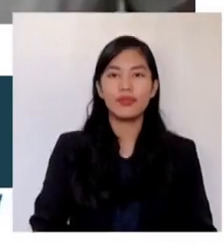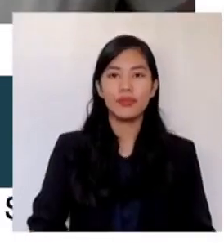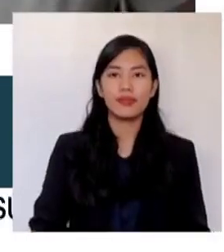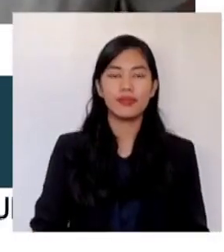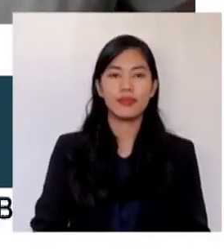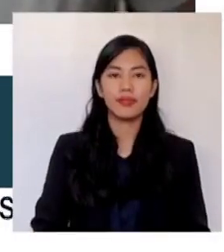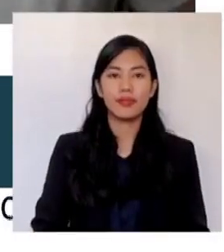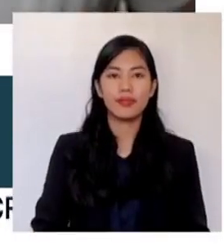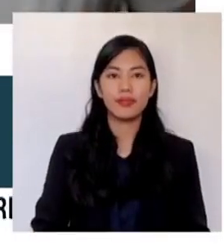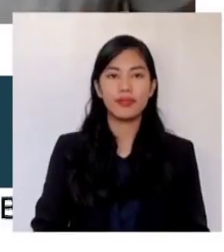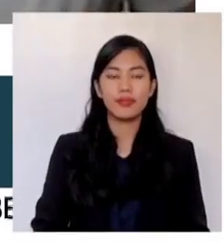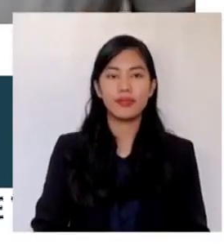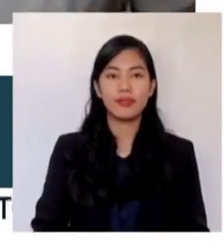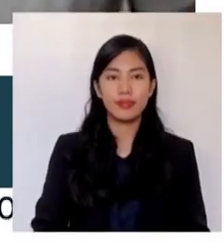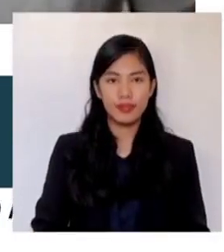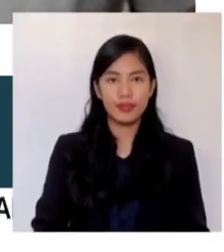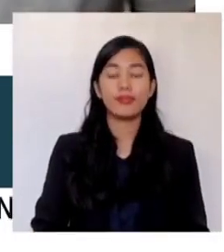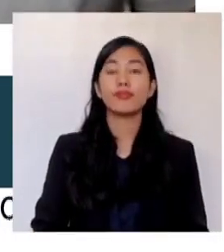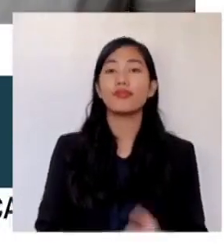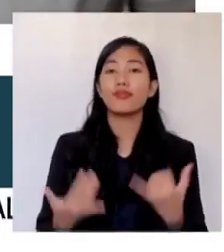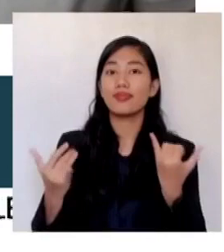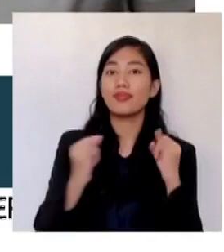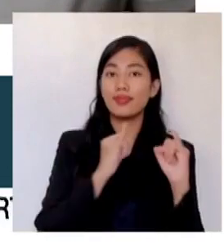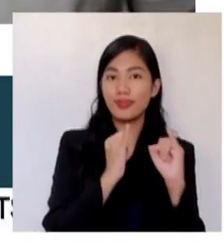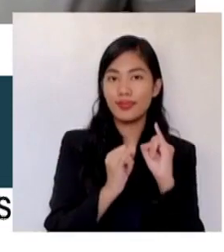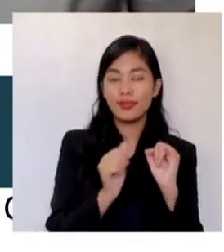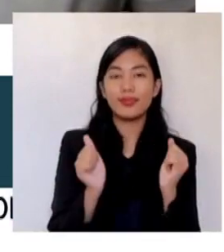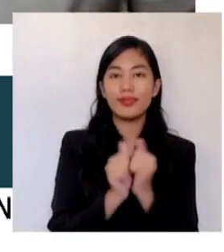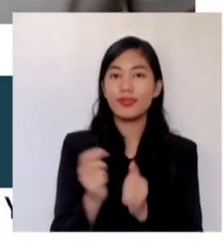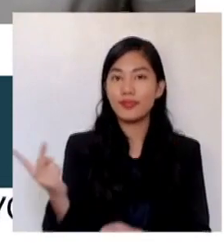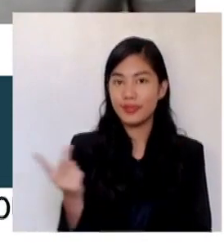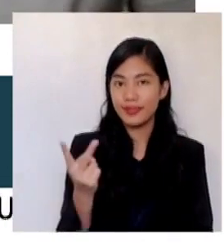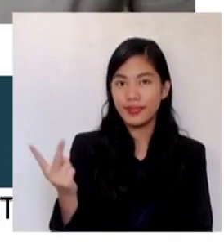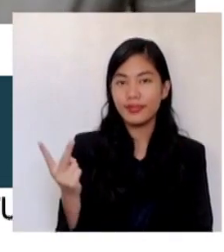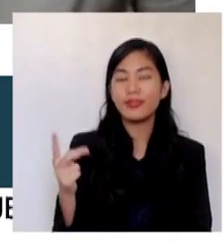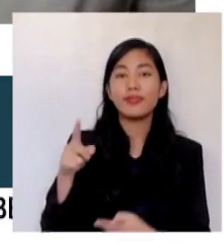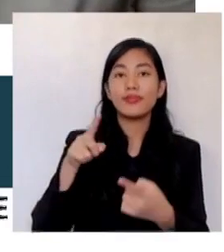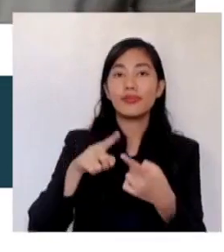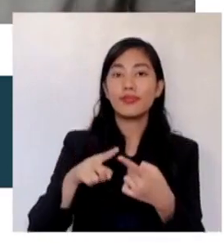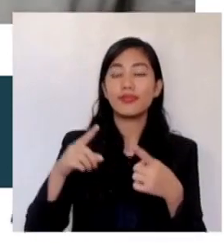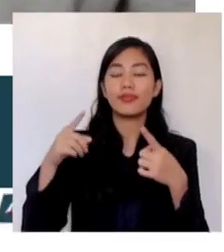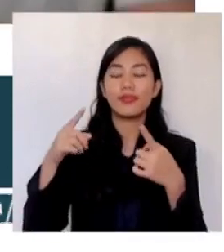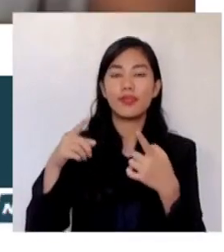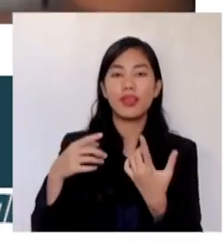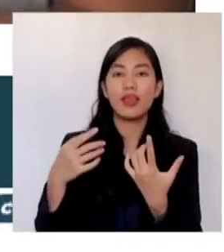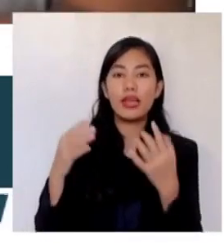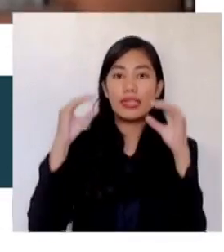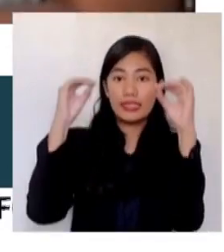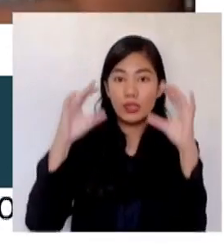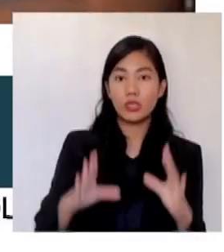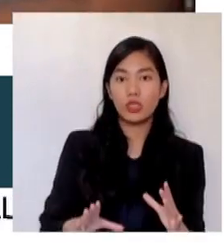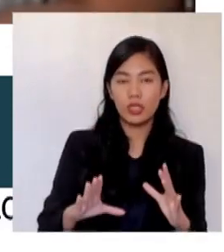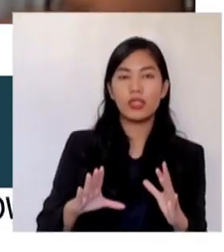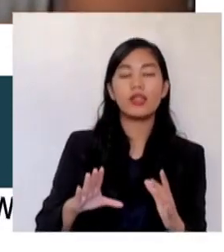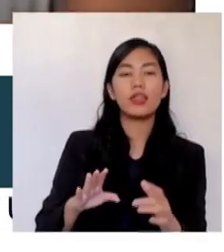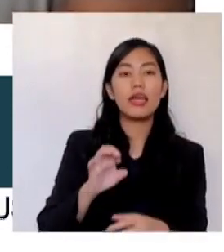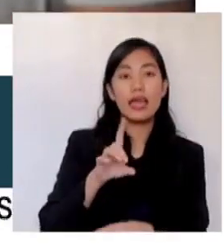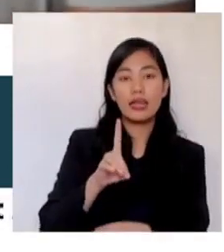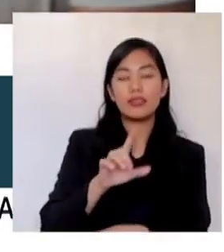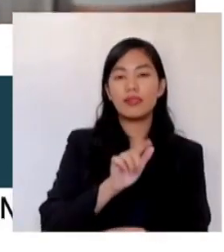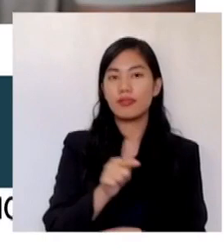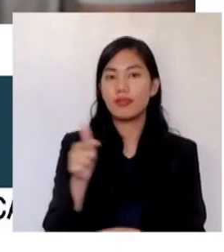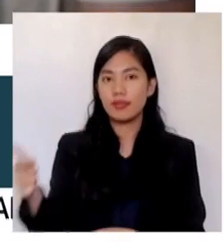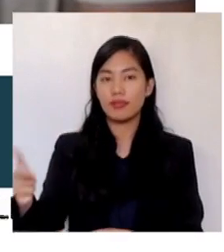Right, so back with Professor Edmond Tayao and former Dean of the Ateneo School of Government, Tony Lavini here. So gentlemen, here's the thing.